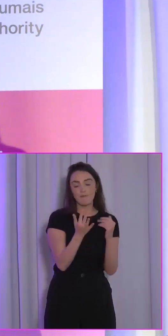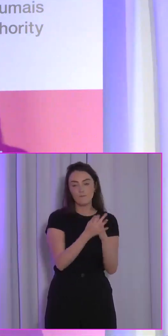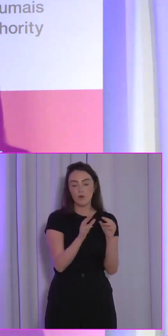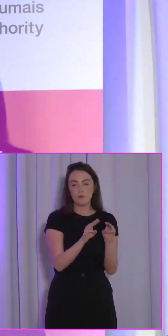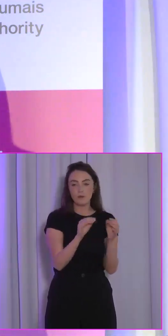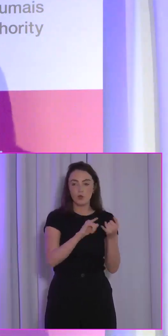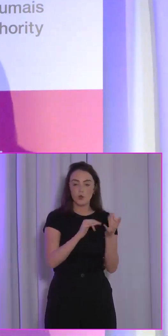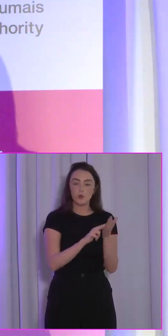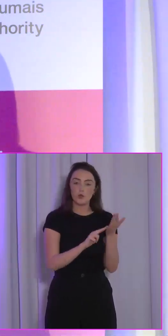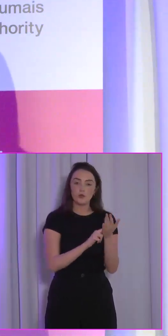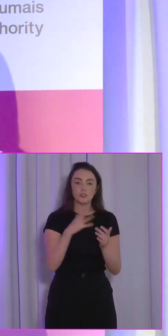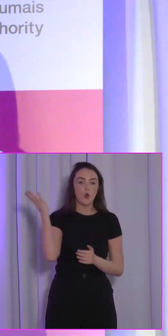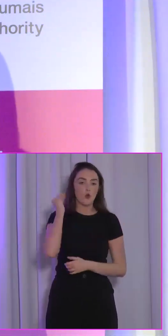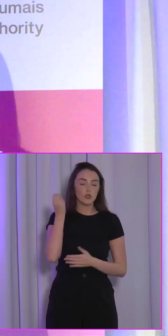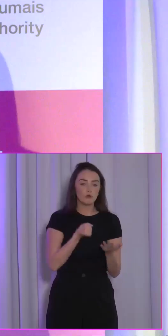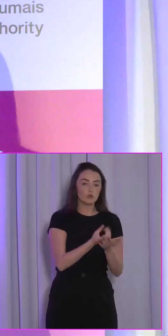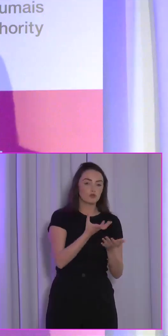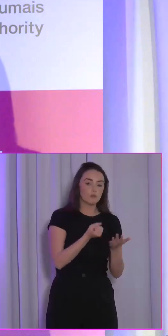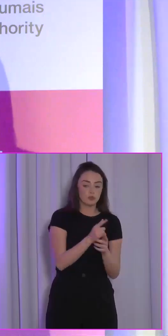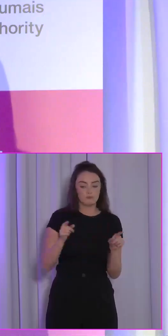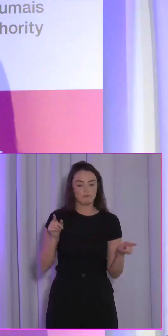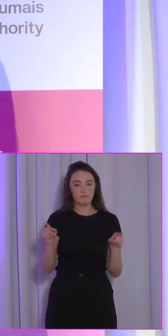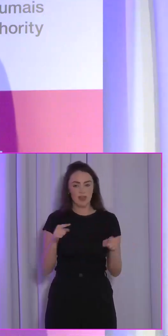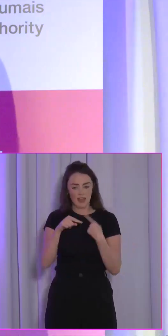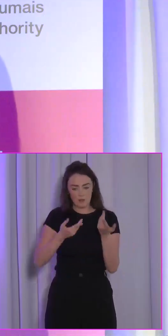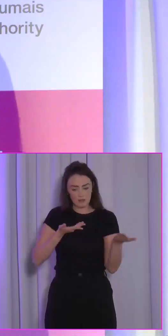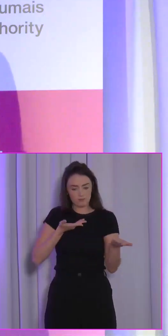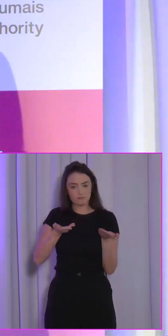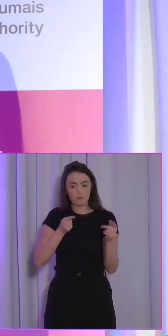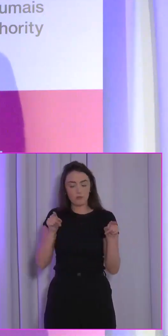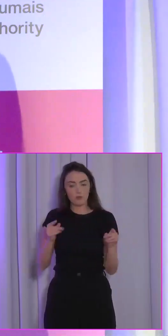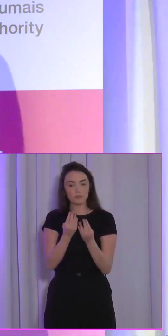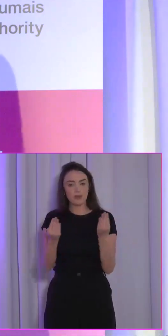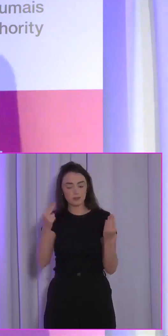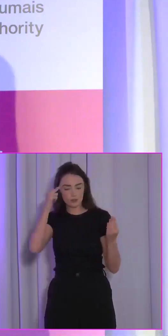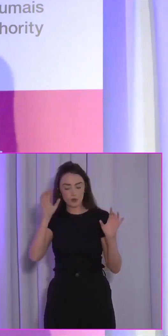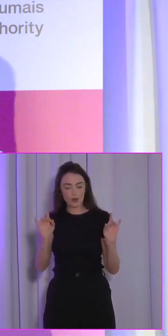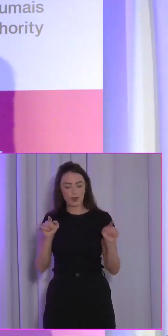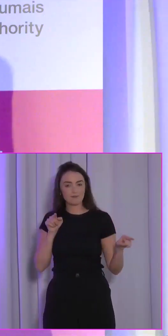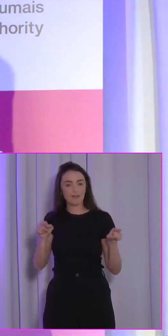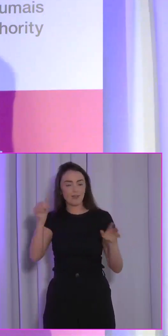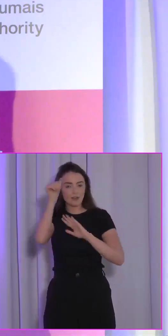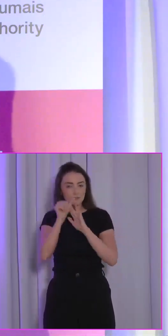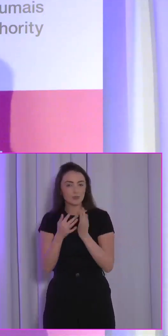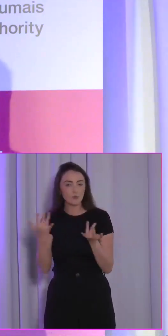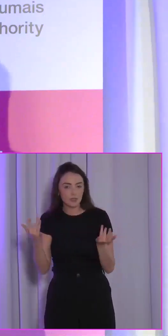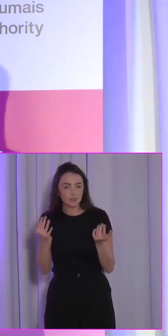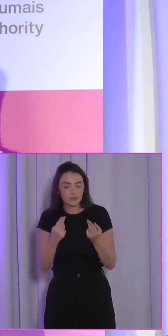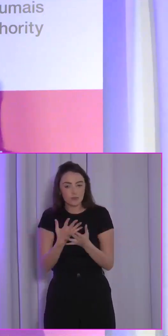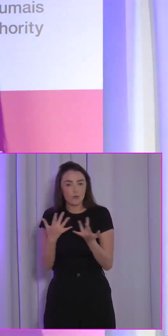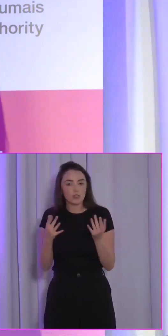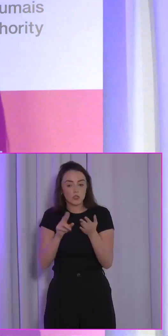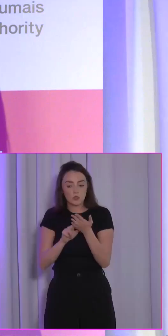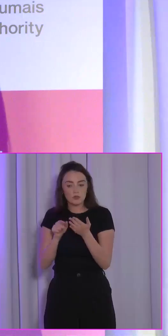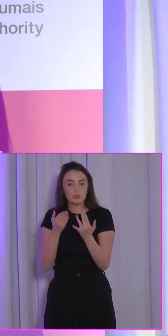people who use audio description. And we engage with those user consultative panels to understand what their experience is in using